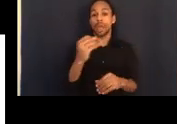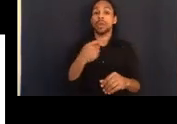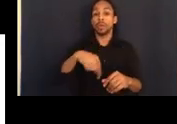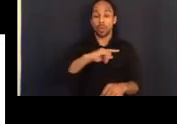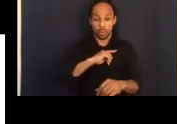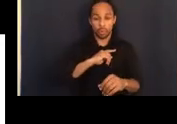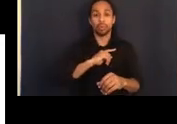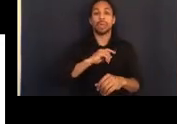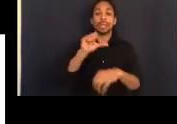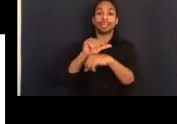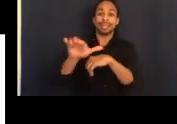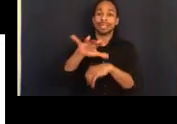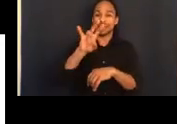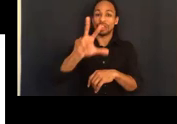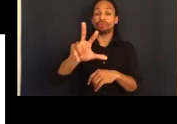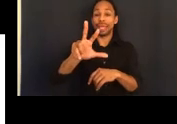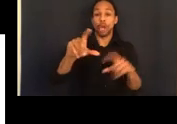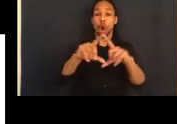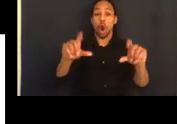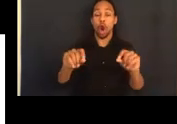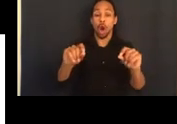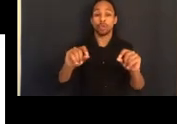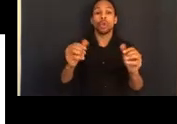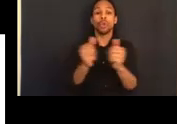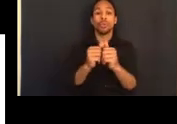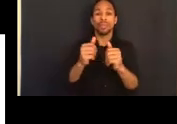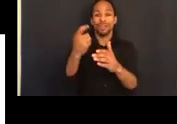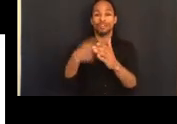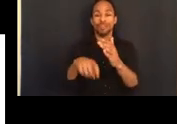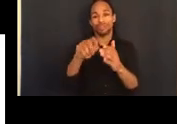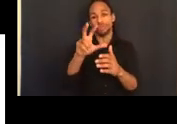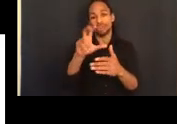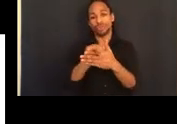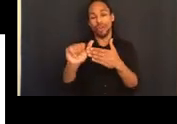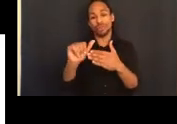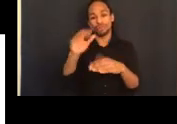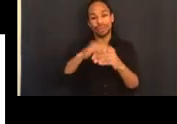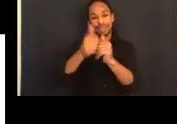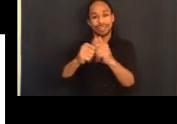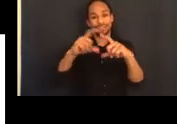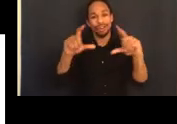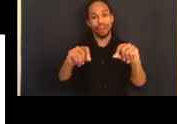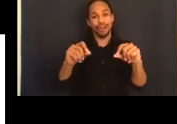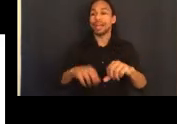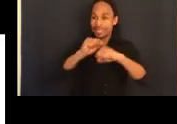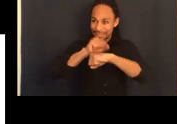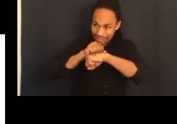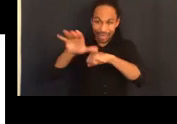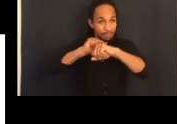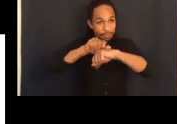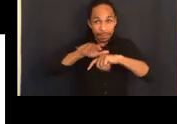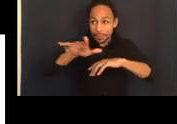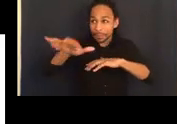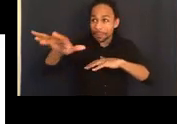$300 in the in food cards, like for Ralph's and Food